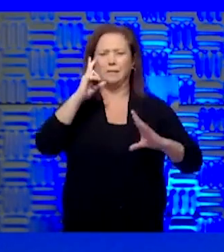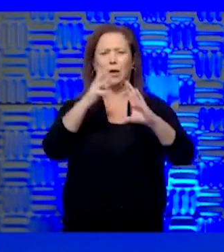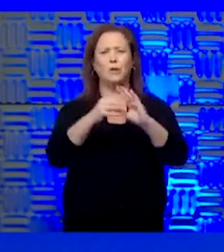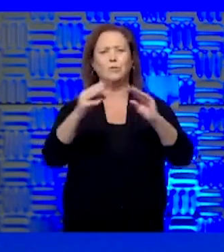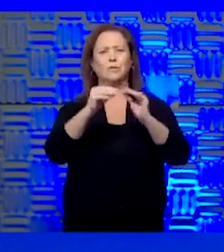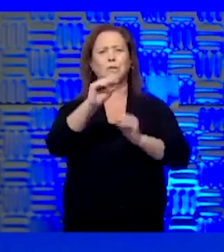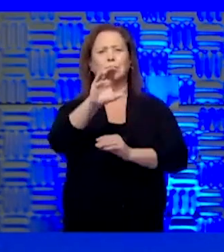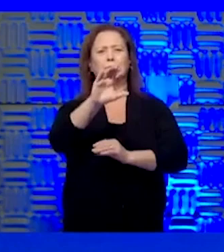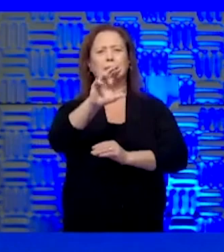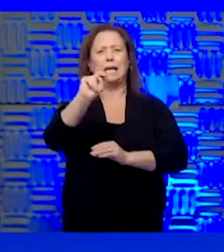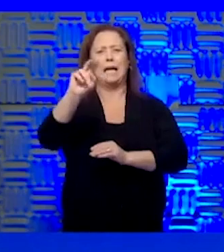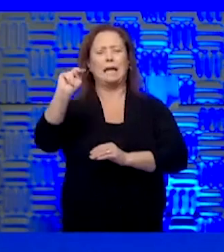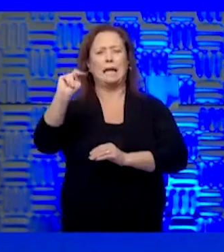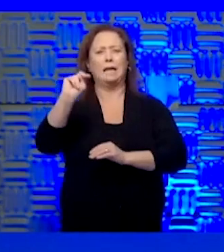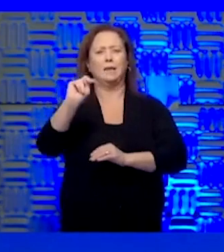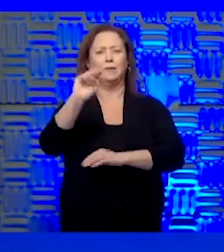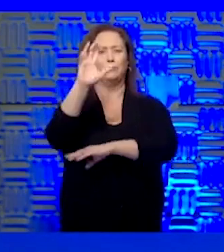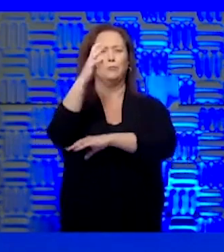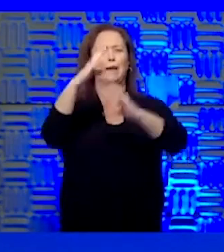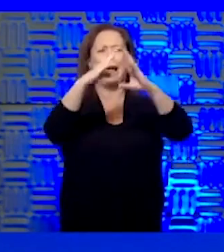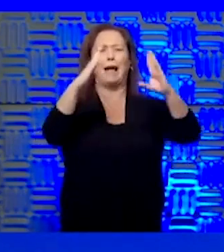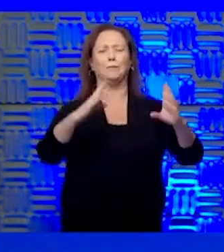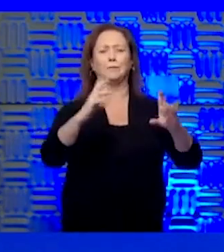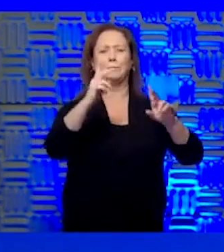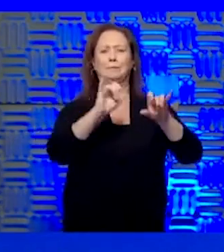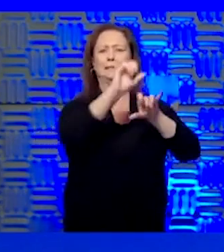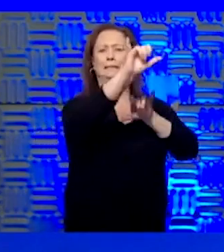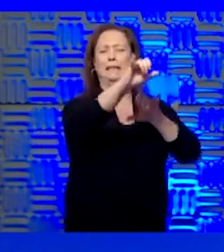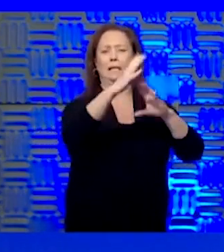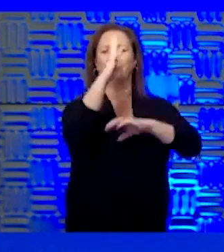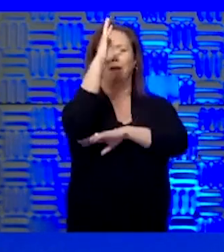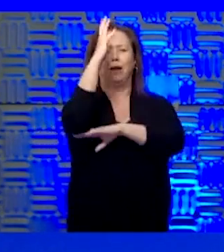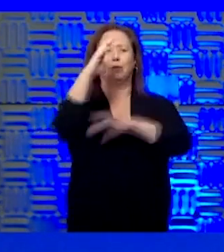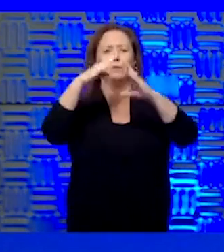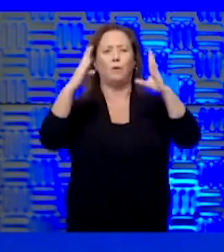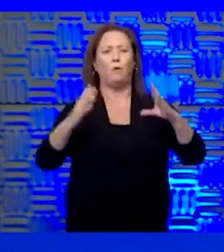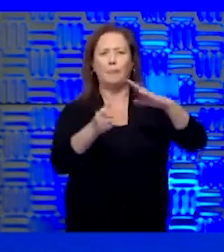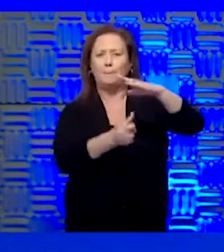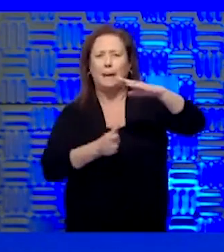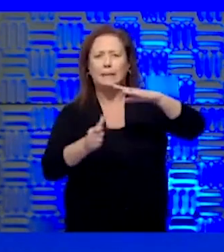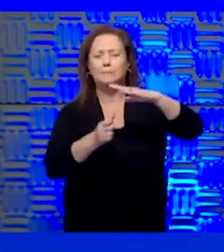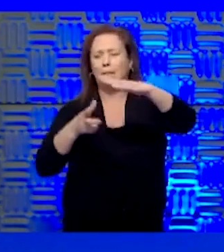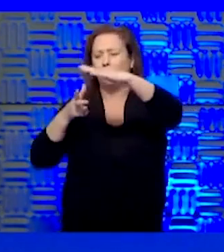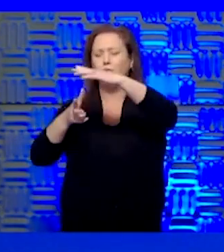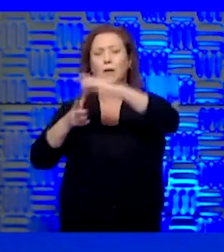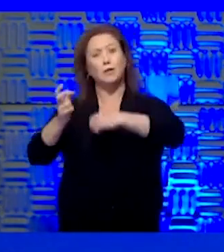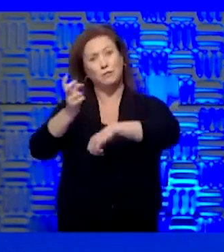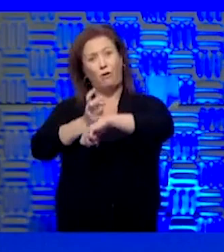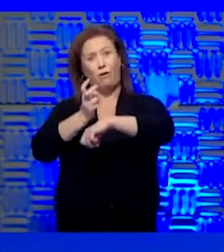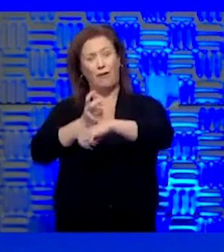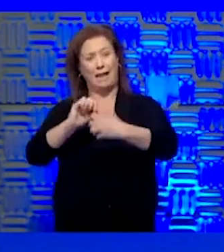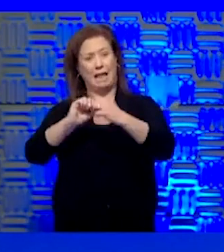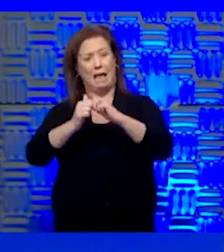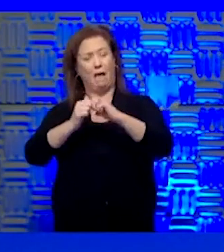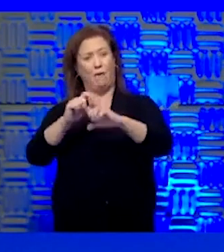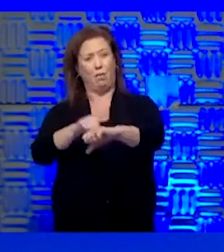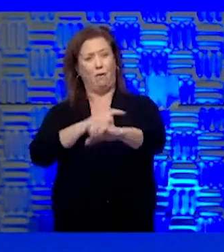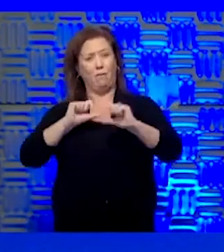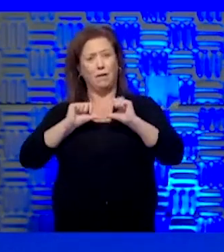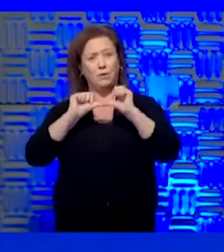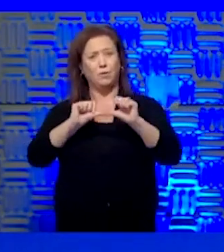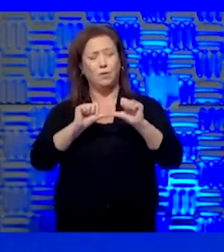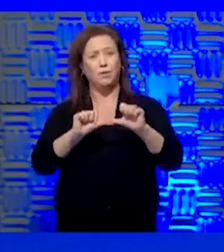on CNN, or down in the basement or in a garage apartment or something of that nature. It's hard to do that, and how long is that sustainable?